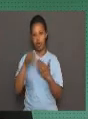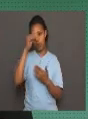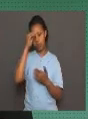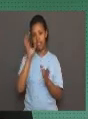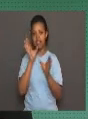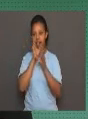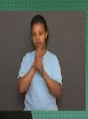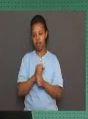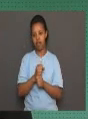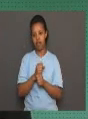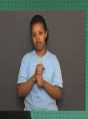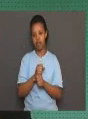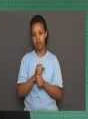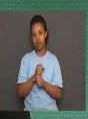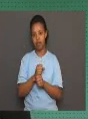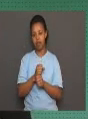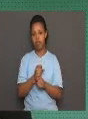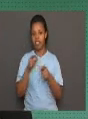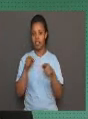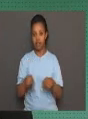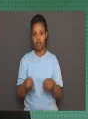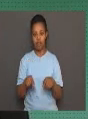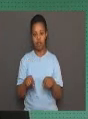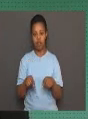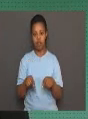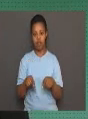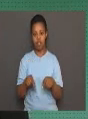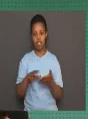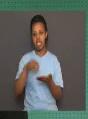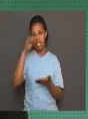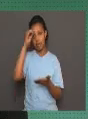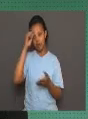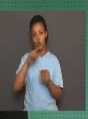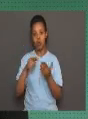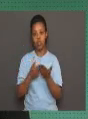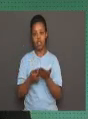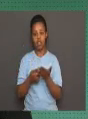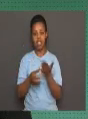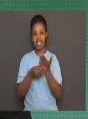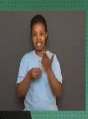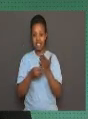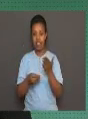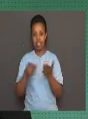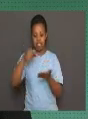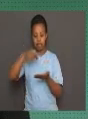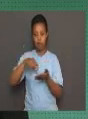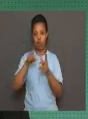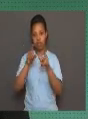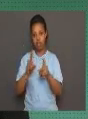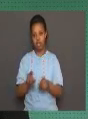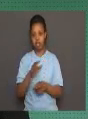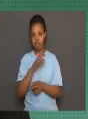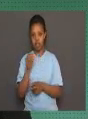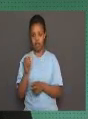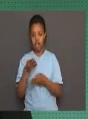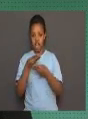of our lesson. Today, we learned about the grease spot test and